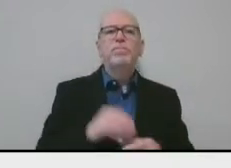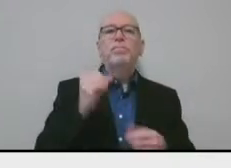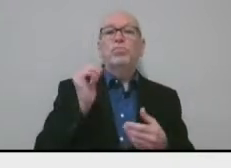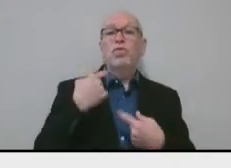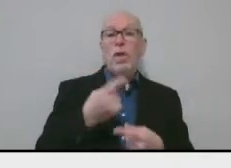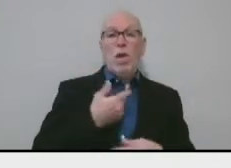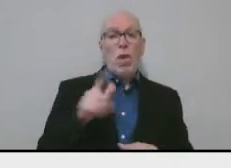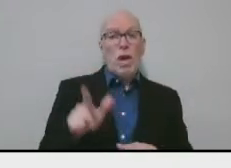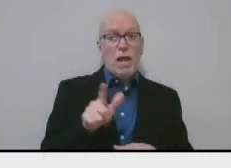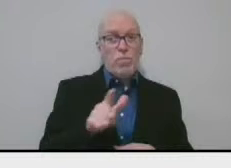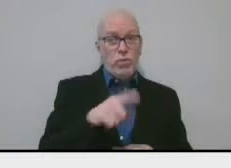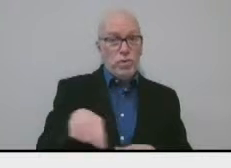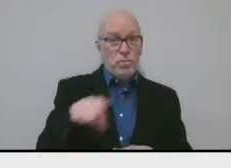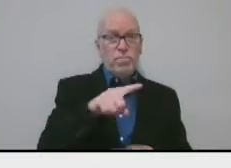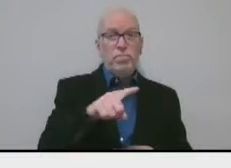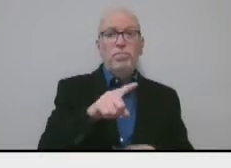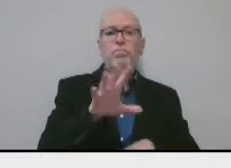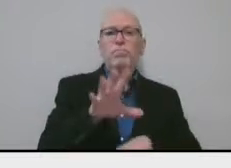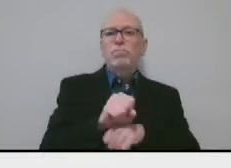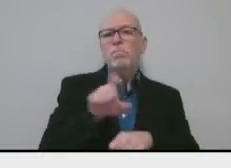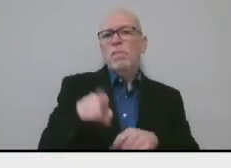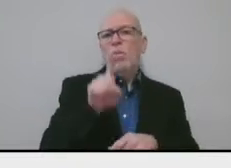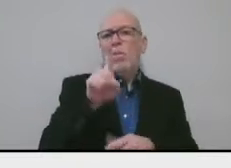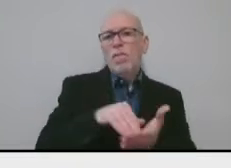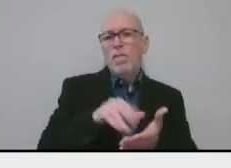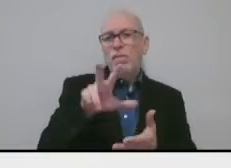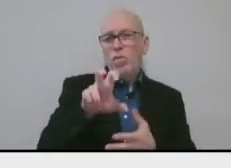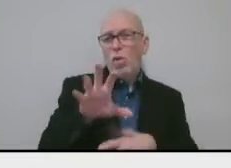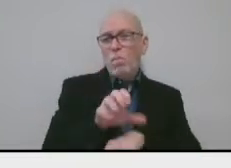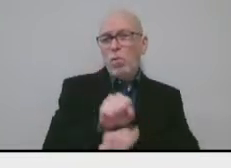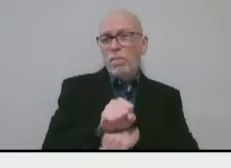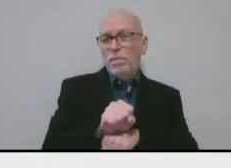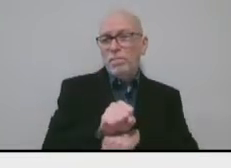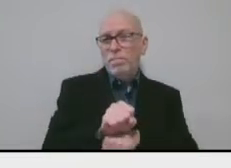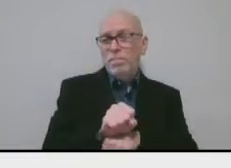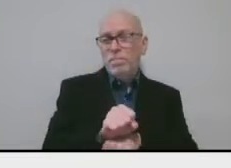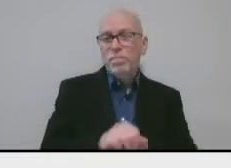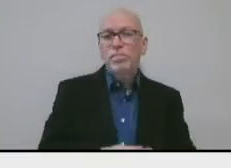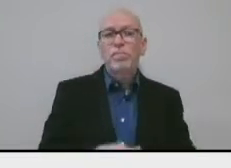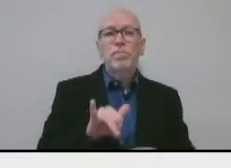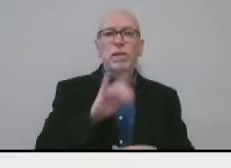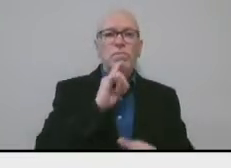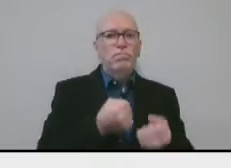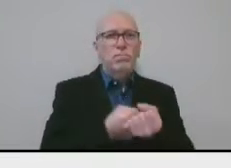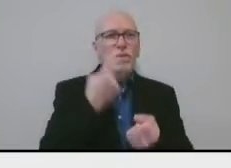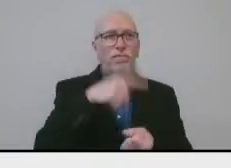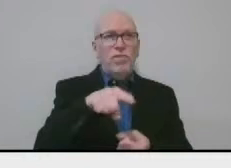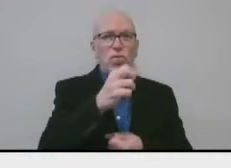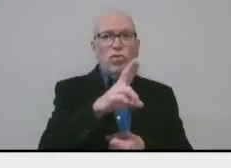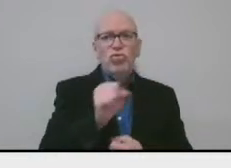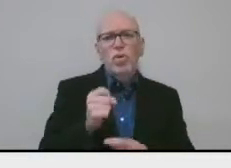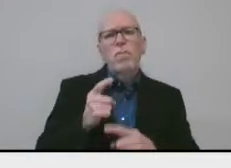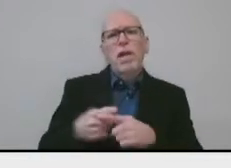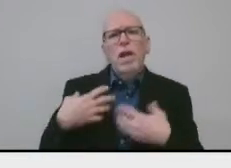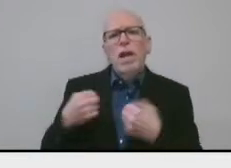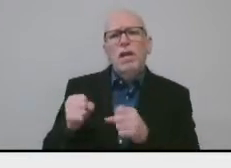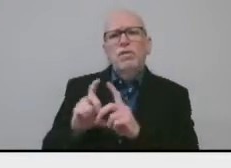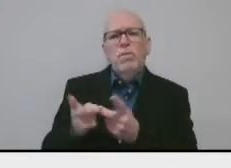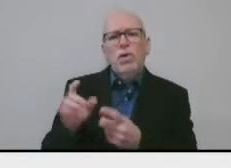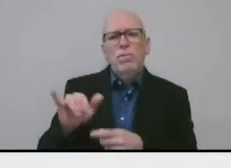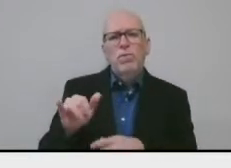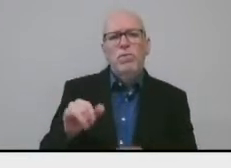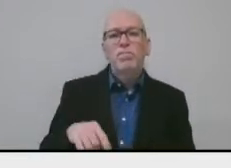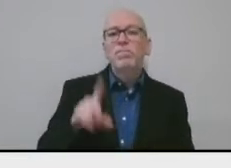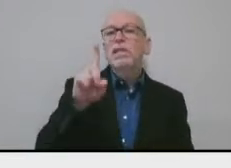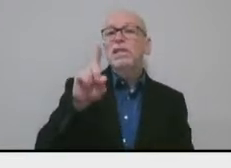helped schedule about 1,300 appointments. This provides support not only to Hoosiers, but to our local health departments. In Delphi, for example,